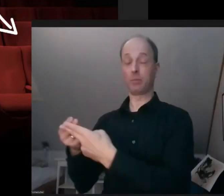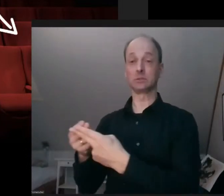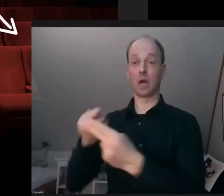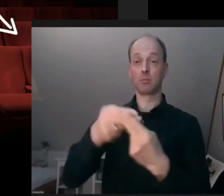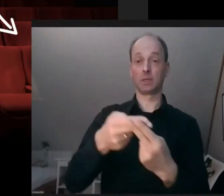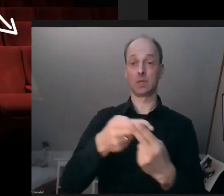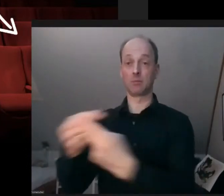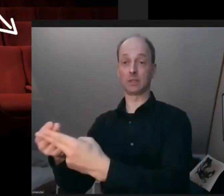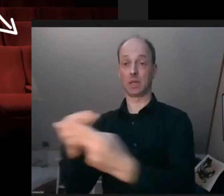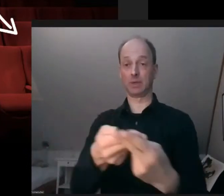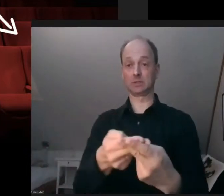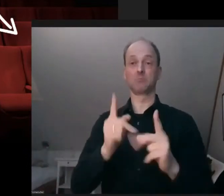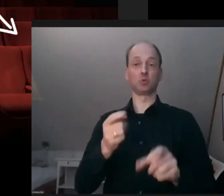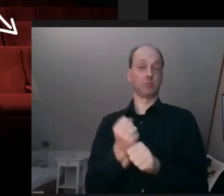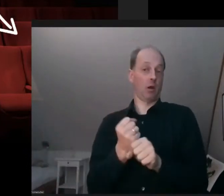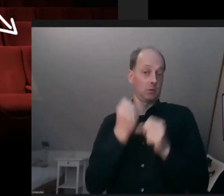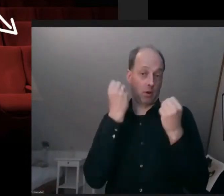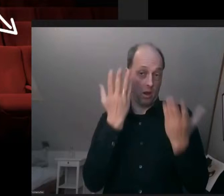in such a field.